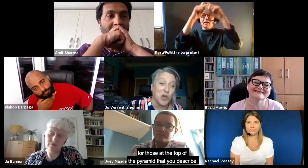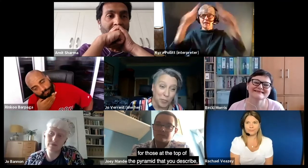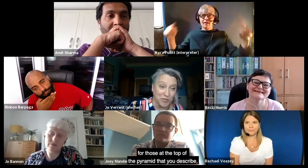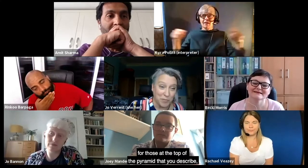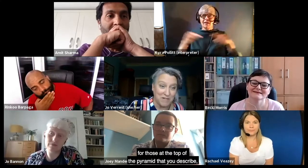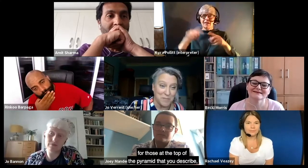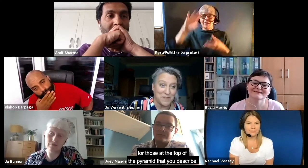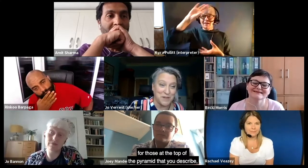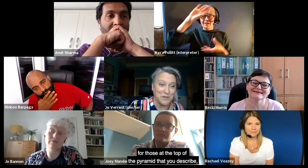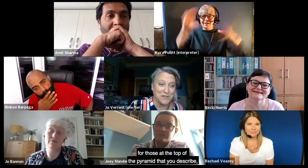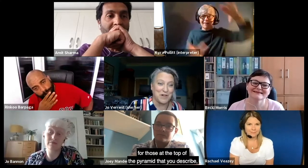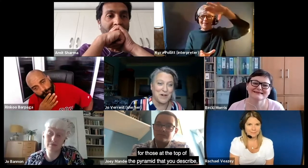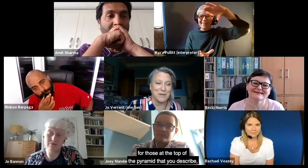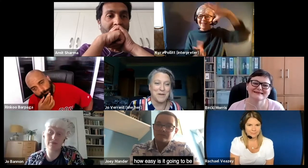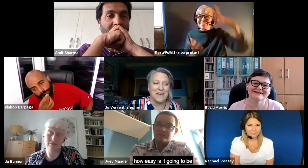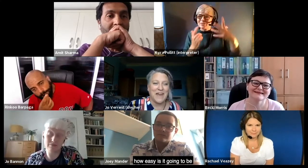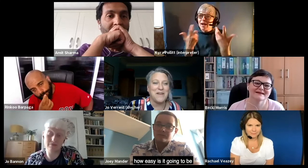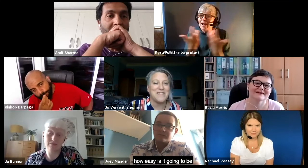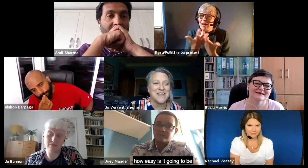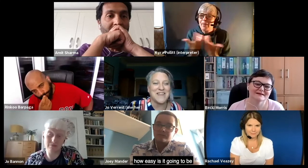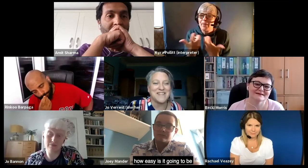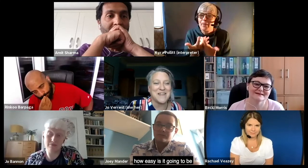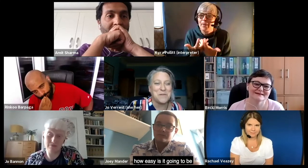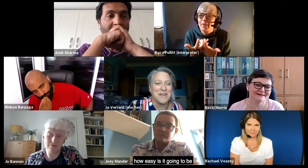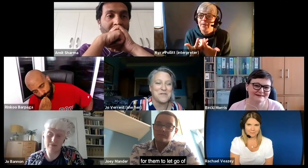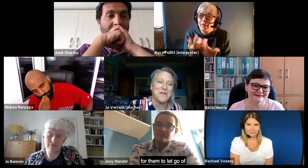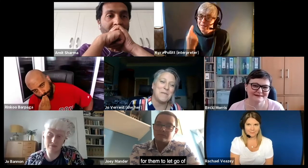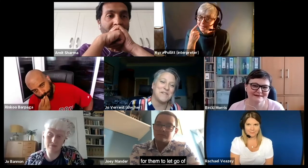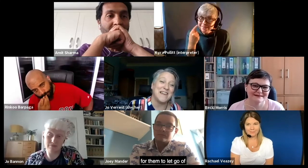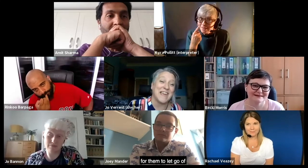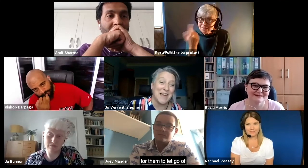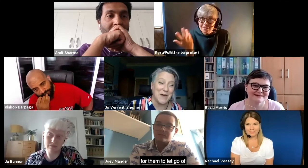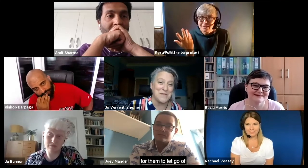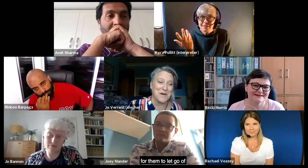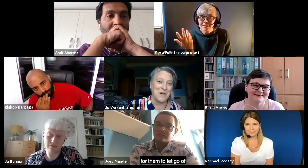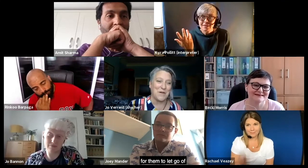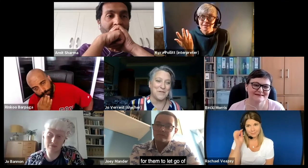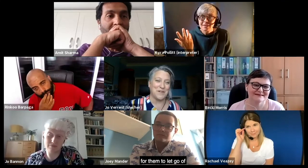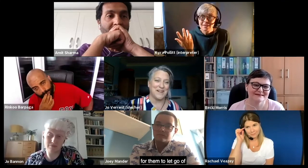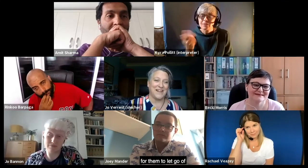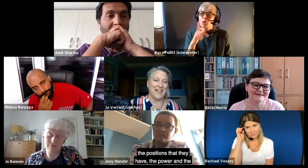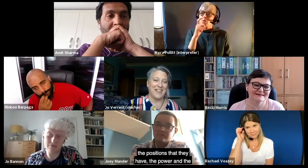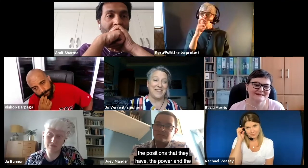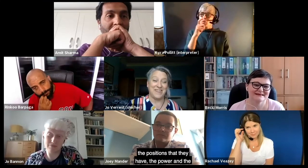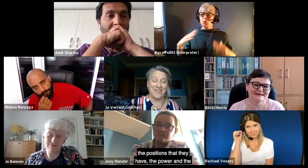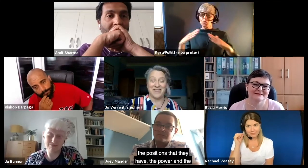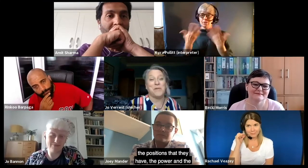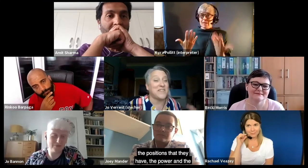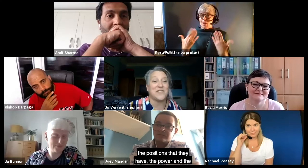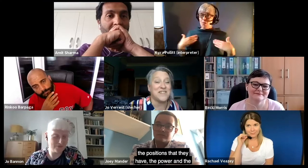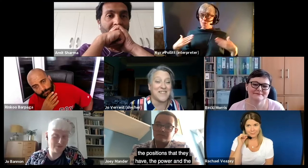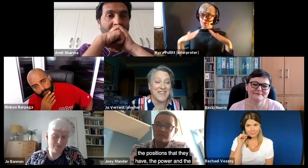at the top of the pyramid that you describe, how easy is it going to be for them to let go of